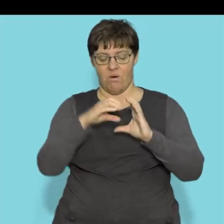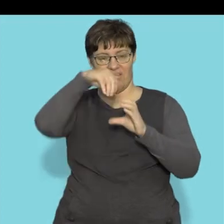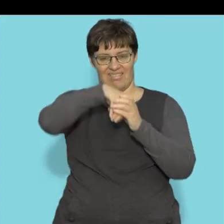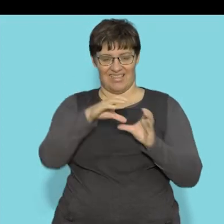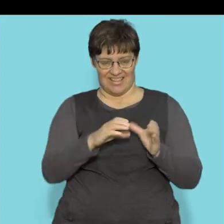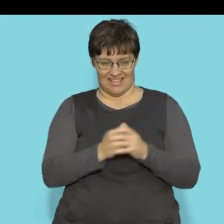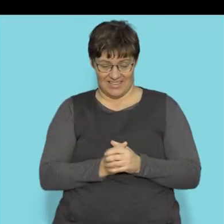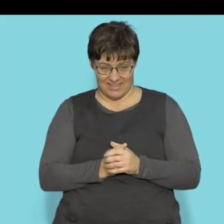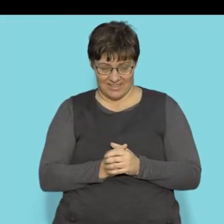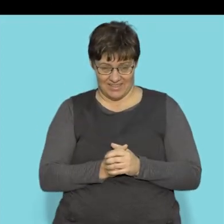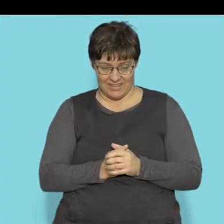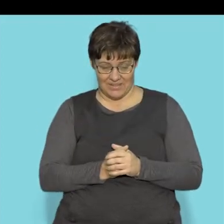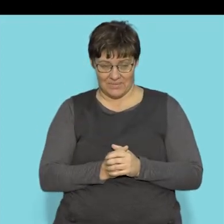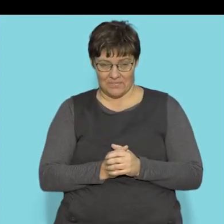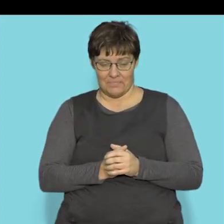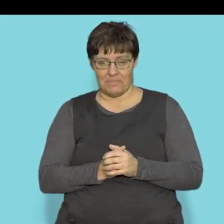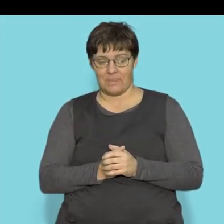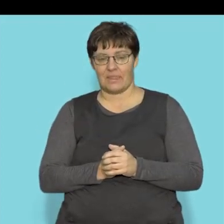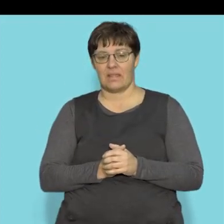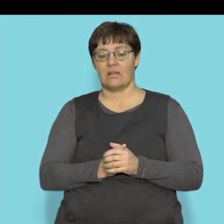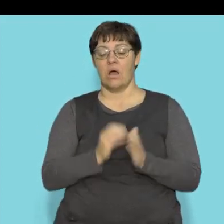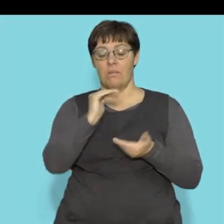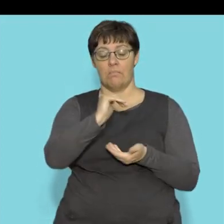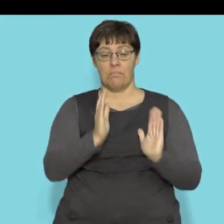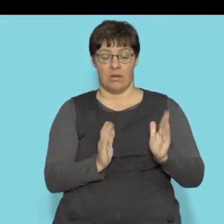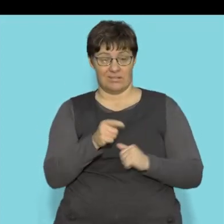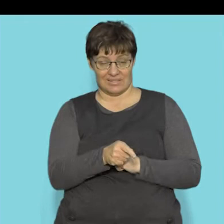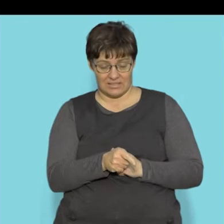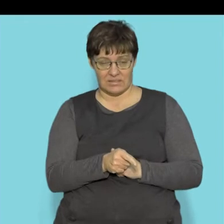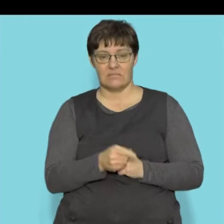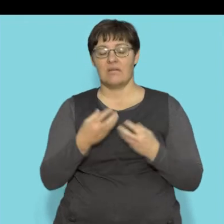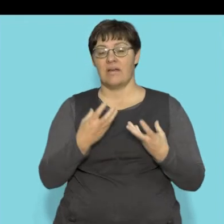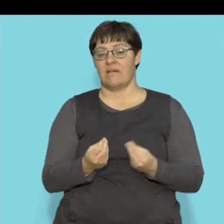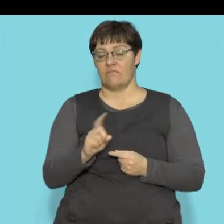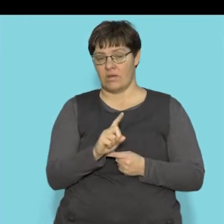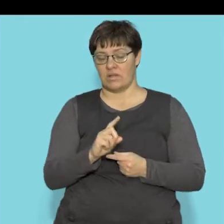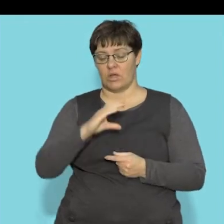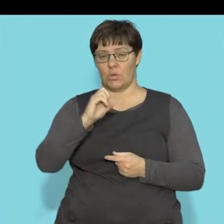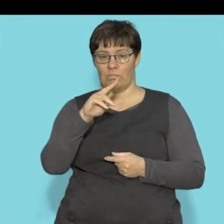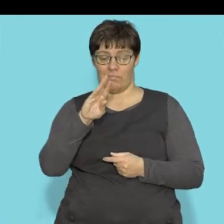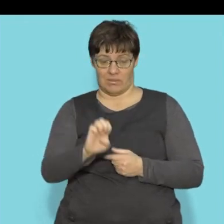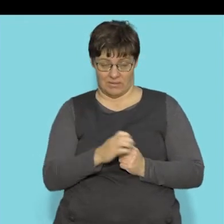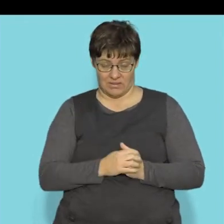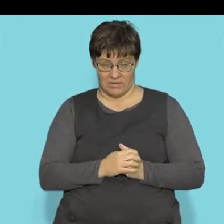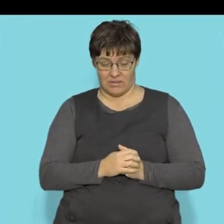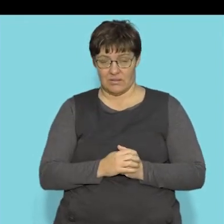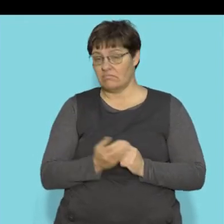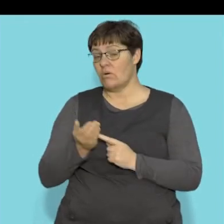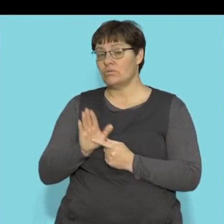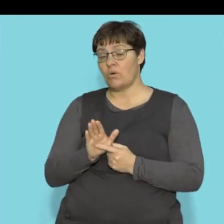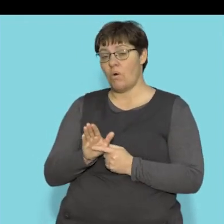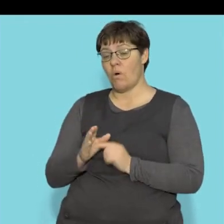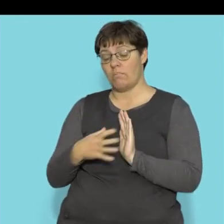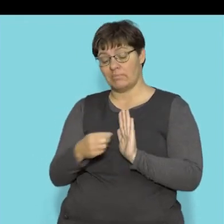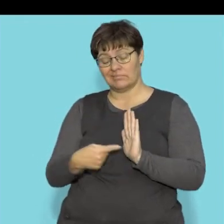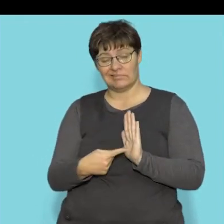tightly packed into a box. The box is in the shape of a cube. As shown in the picture, the